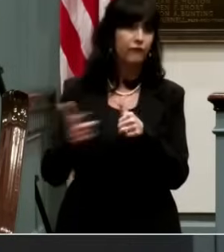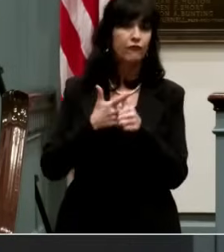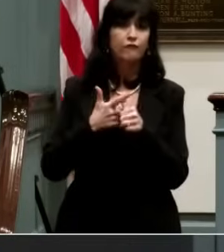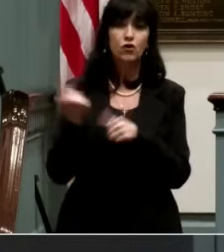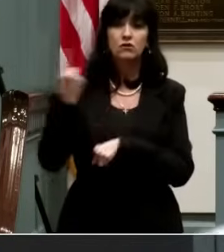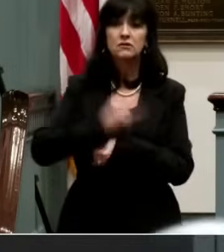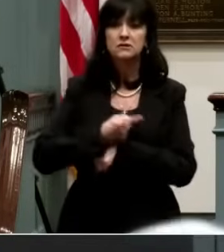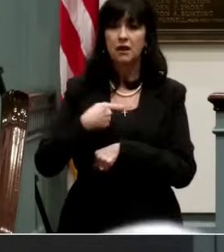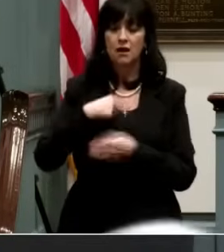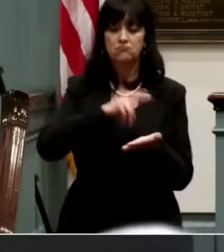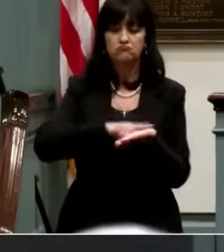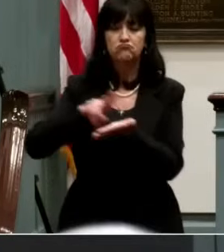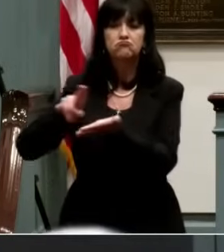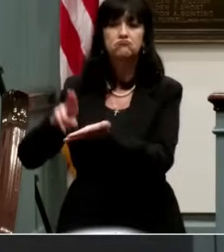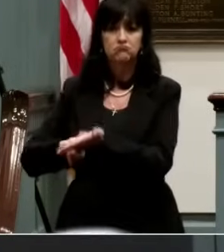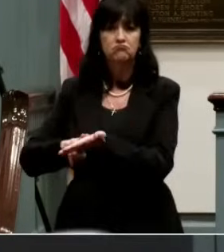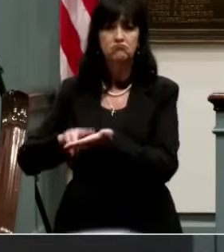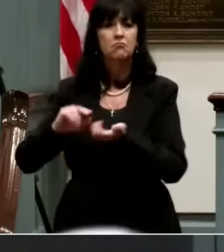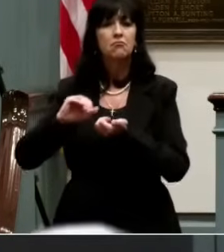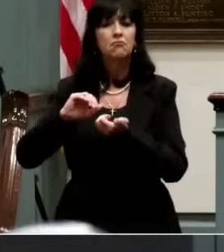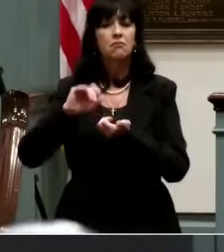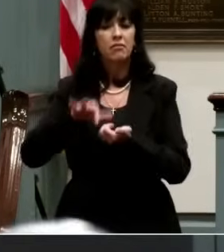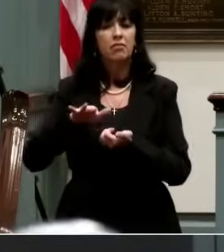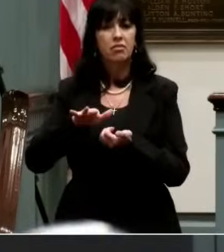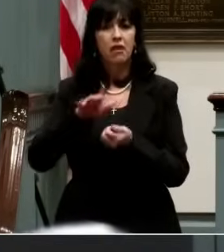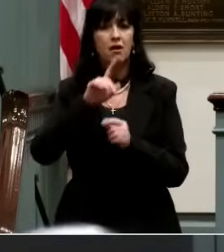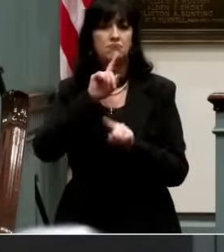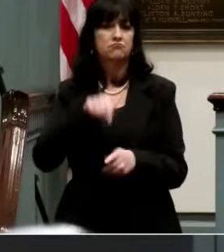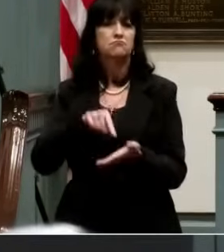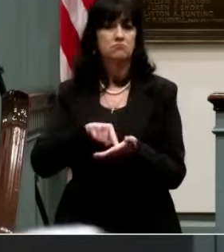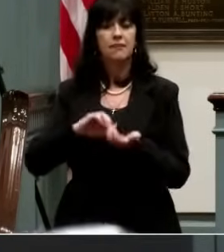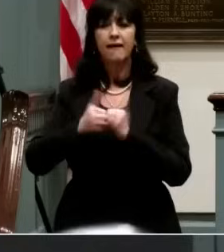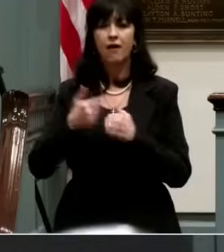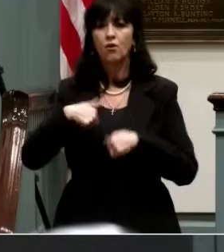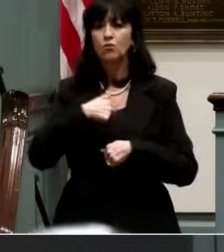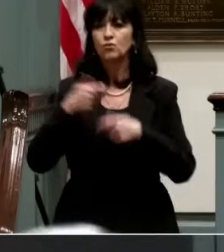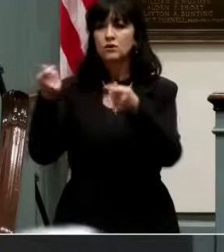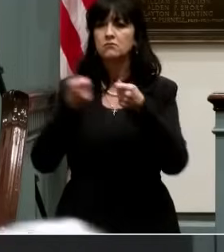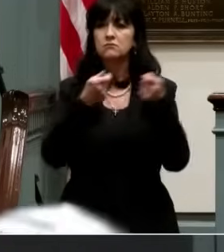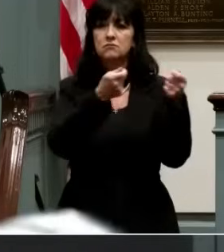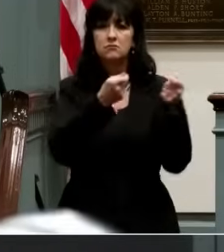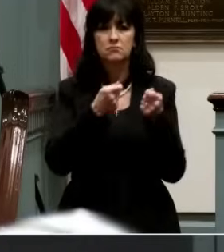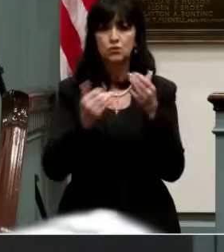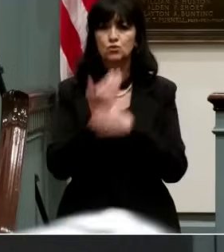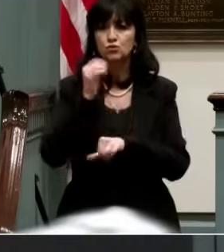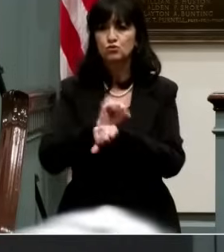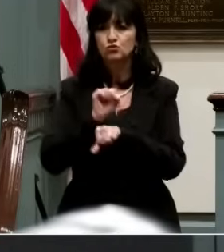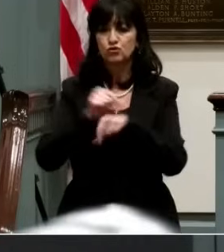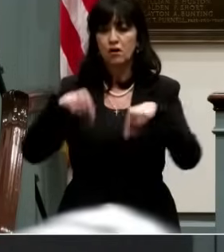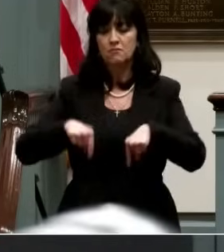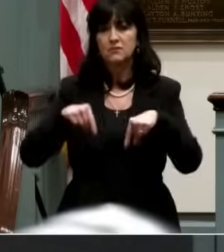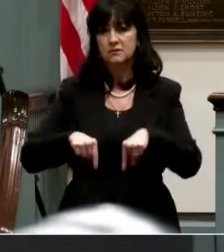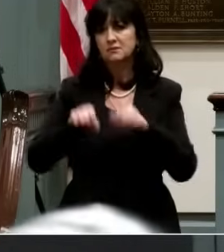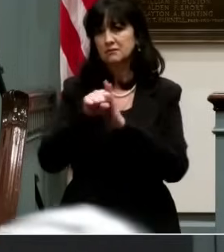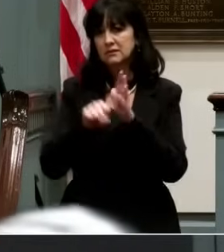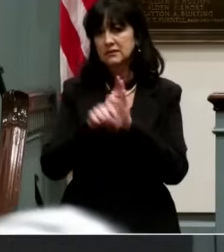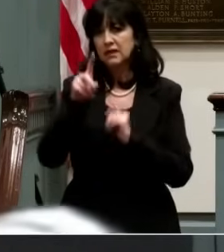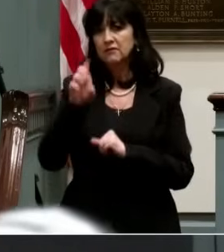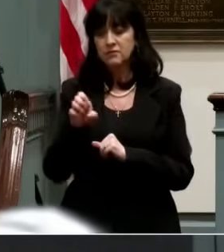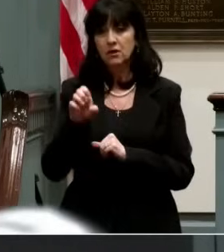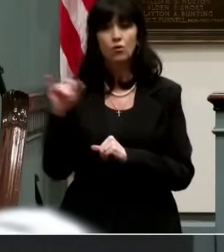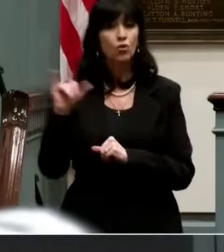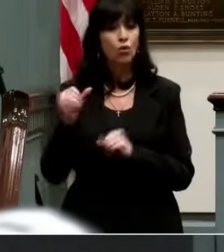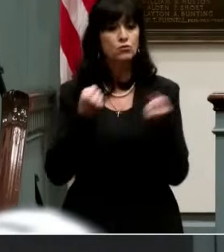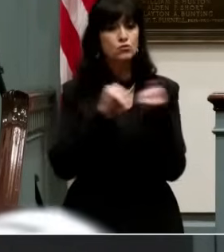executive order to change the way we attract new jobs and business investment to Delaware, and to support the businesses that are already